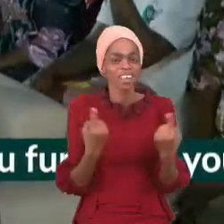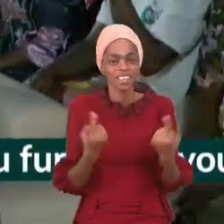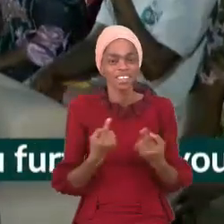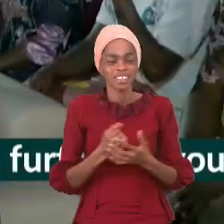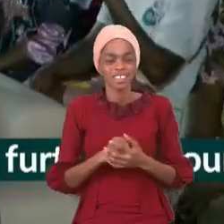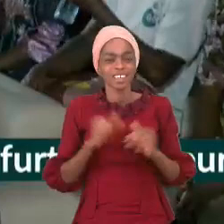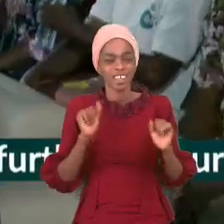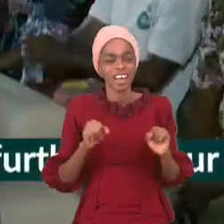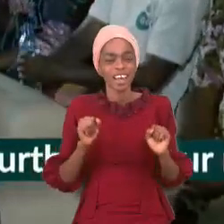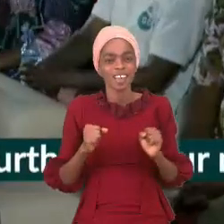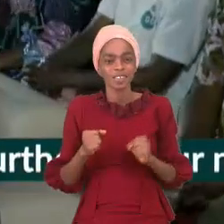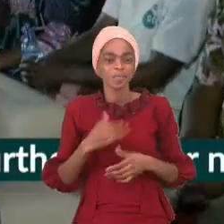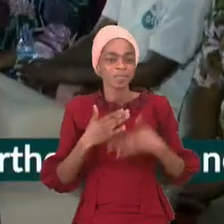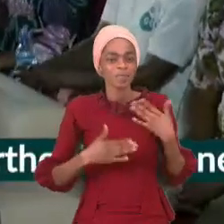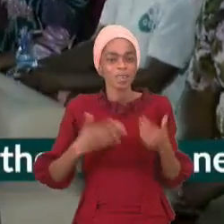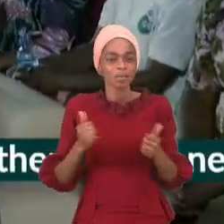You are now a child of God,